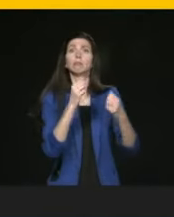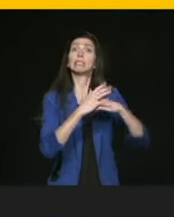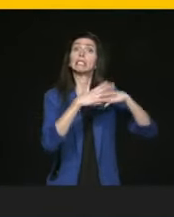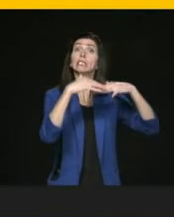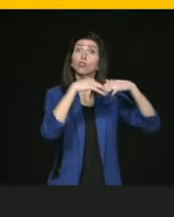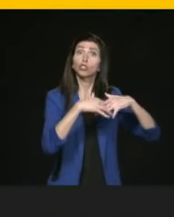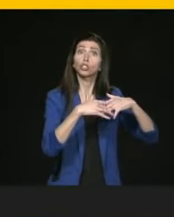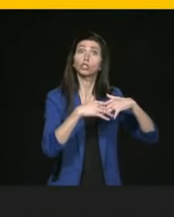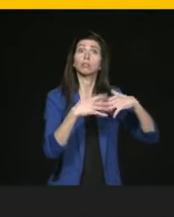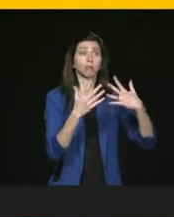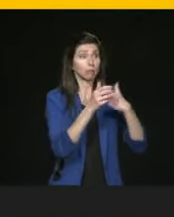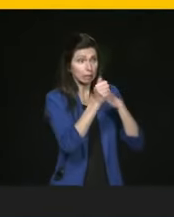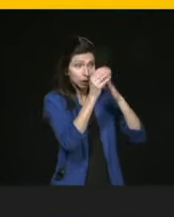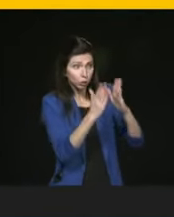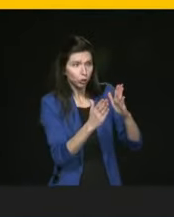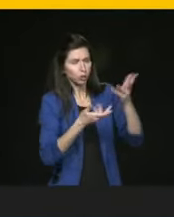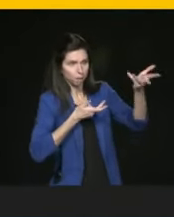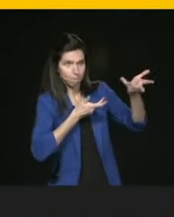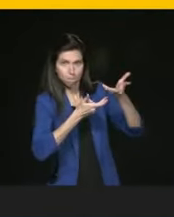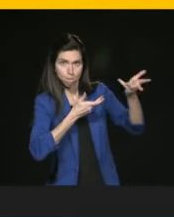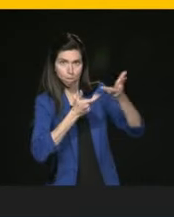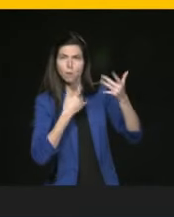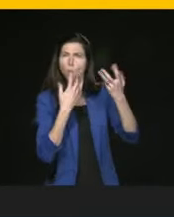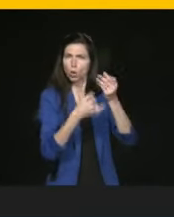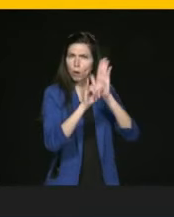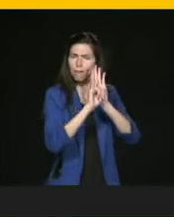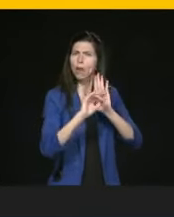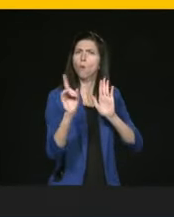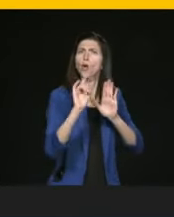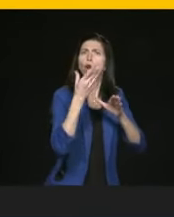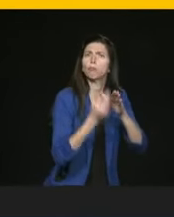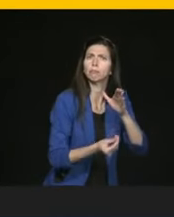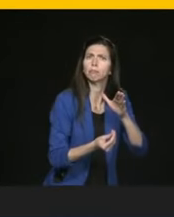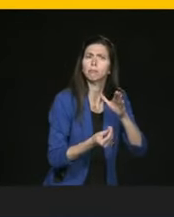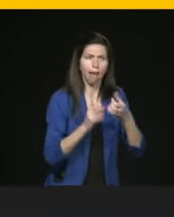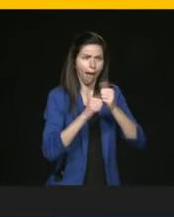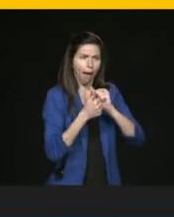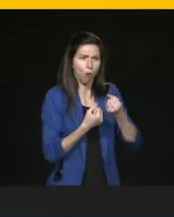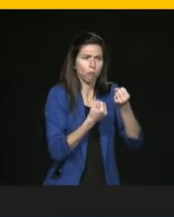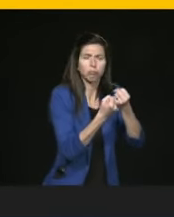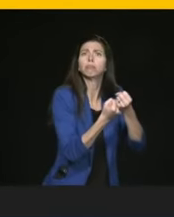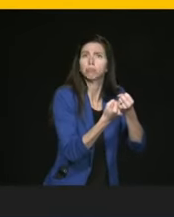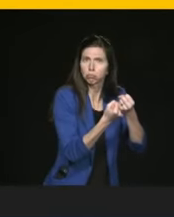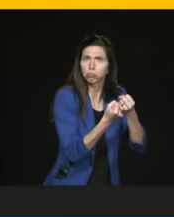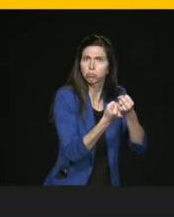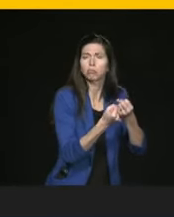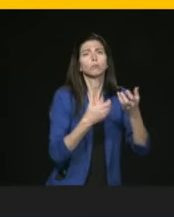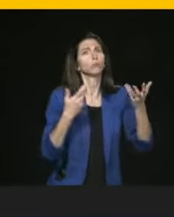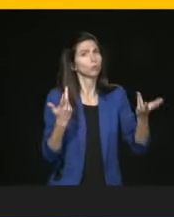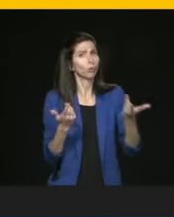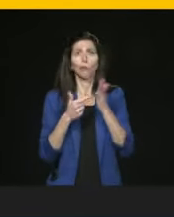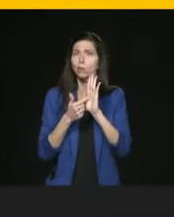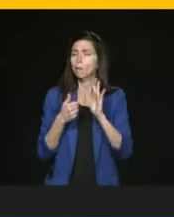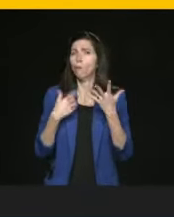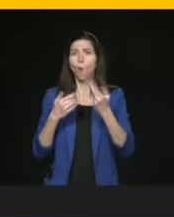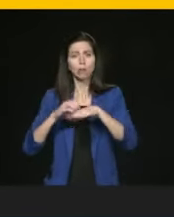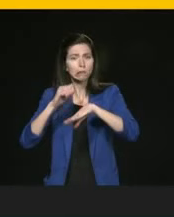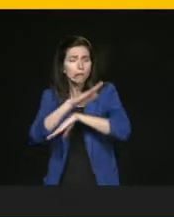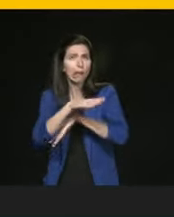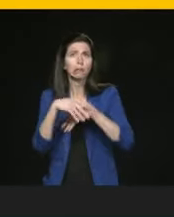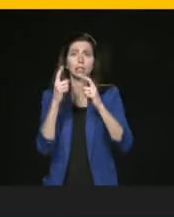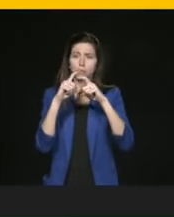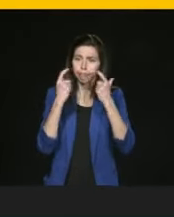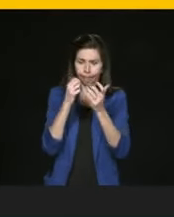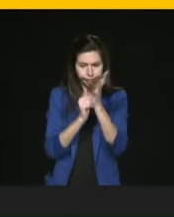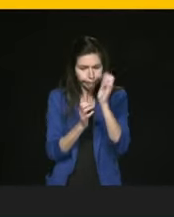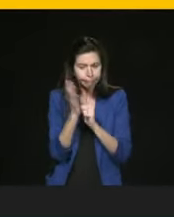close coordination with communities to ensure necessary resources and supplies such as PPE, bottled water, hand sanitizer, and testing